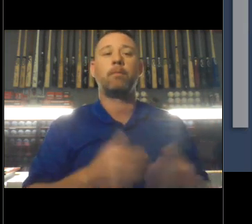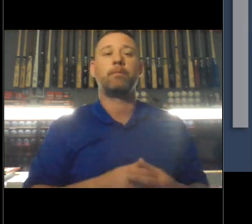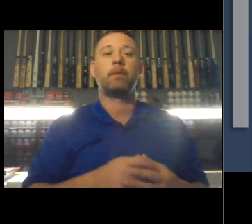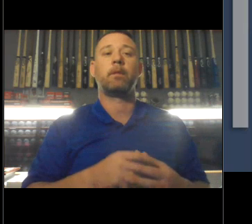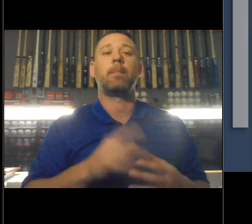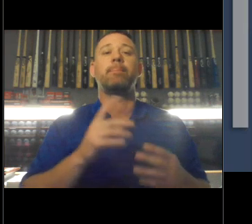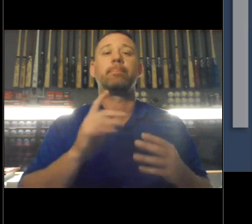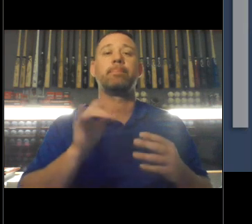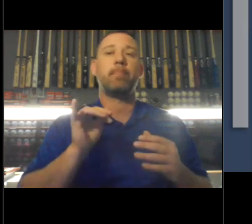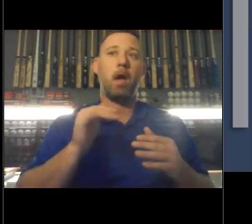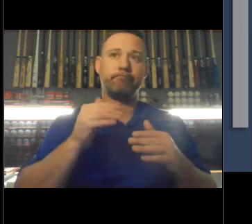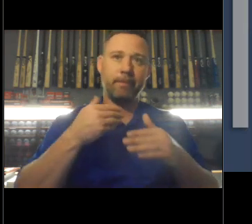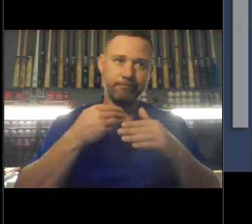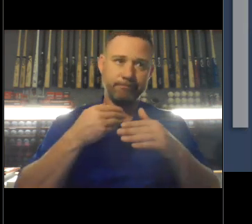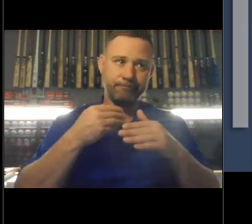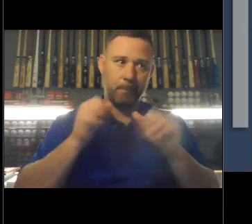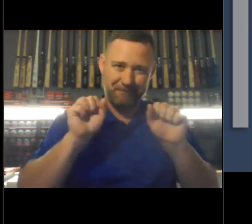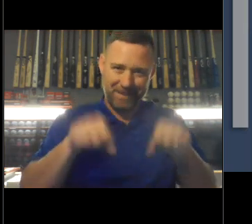feasibility